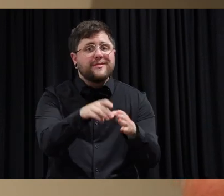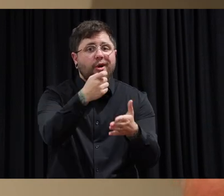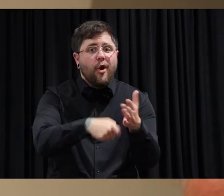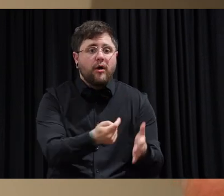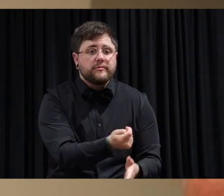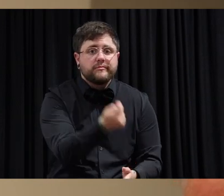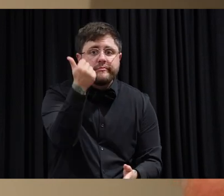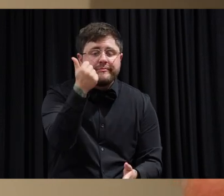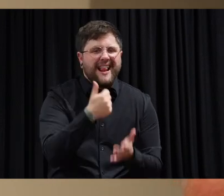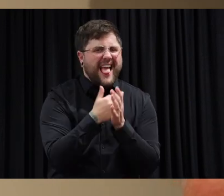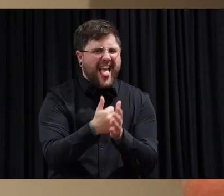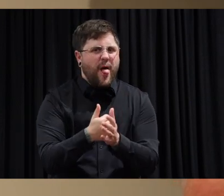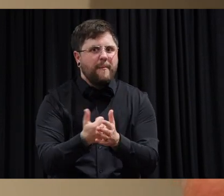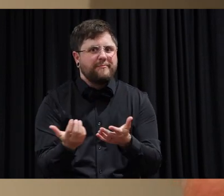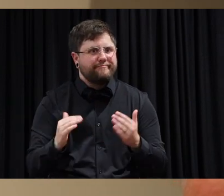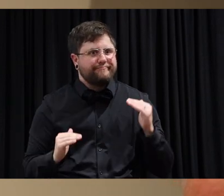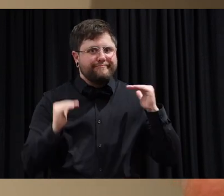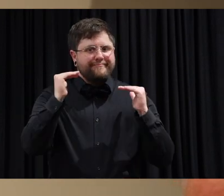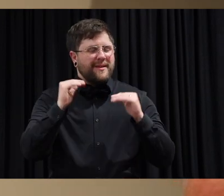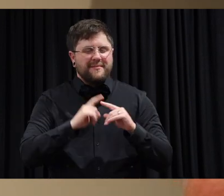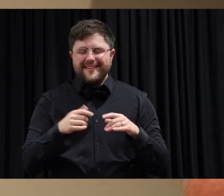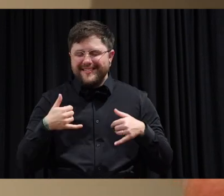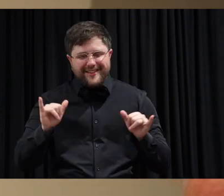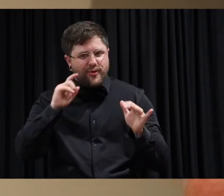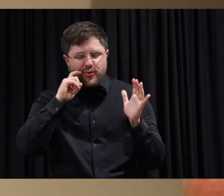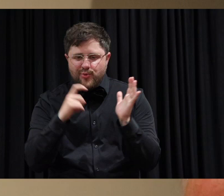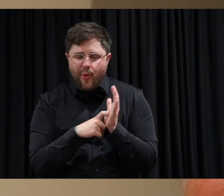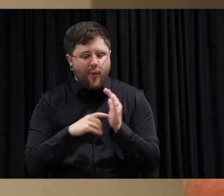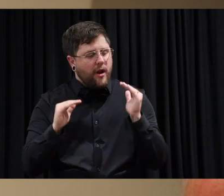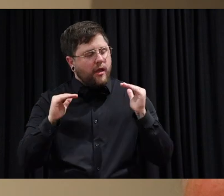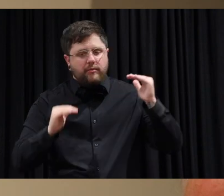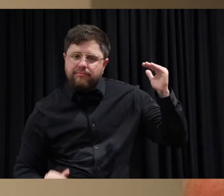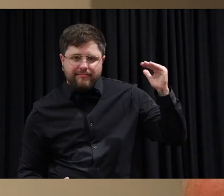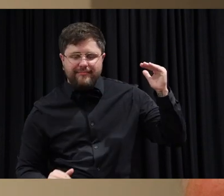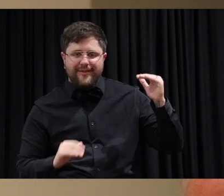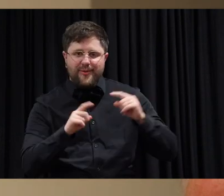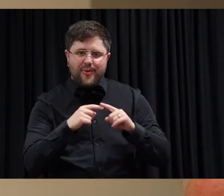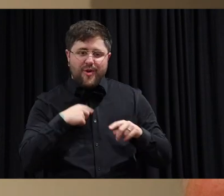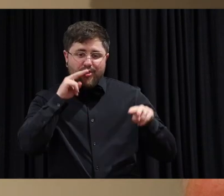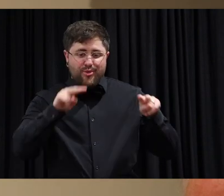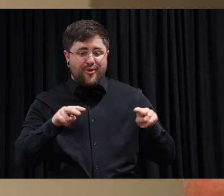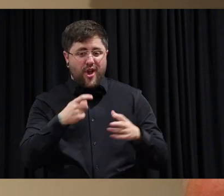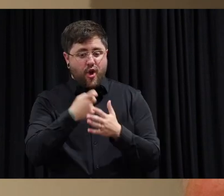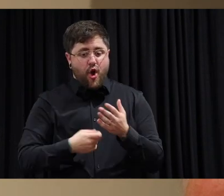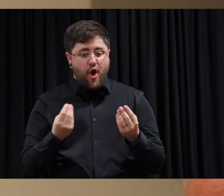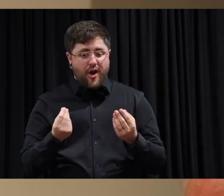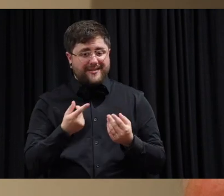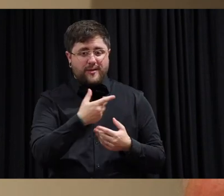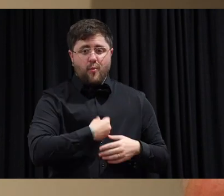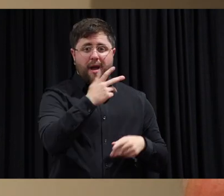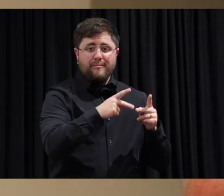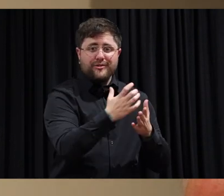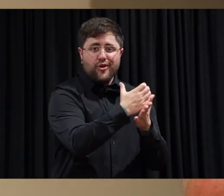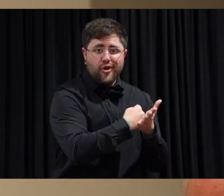to bridge that gap. But there's still large inequities, dollar for dollar, in terms of how much a white person earns in the